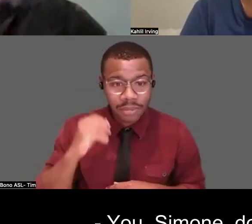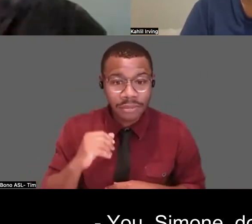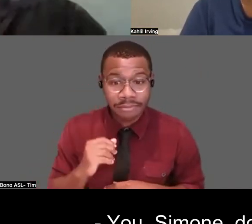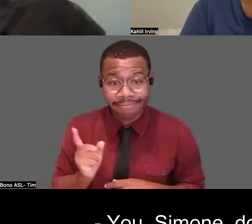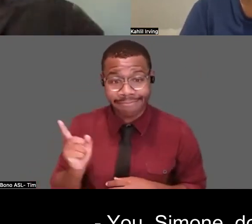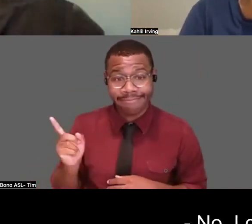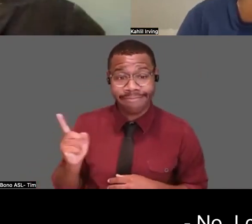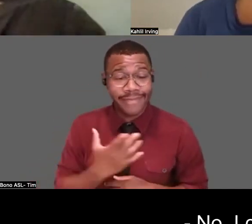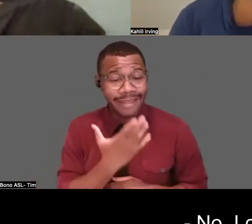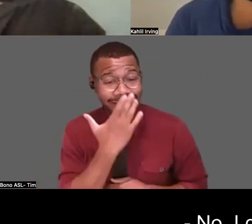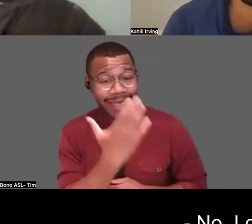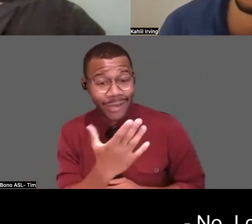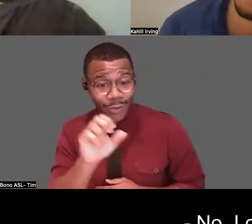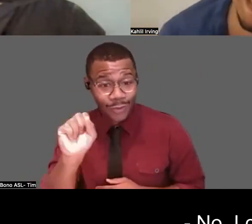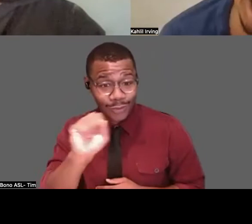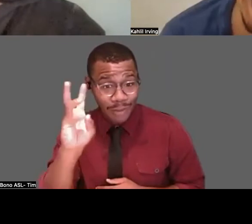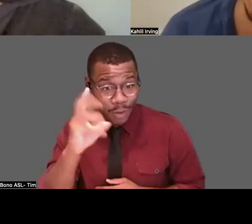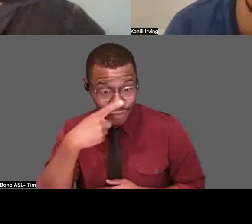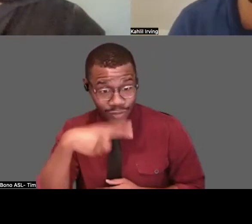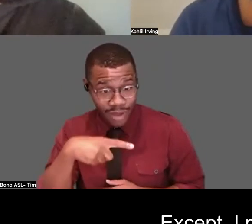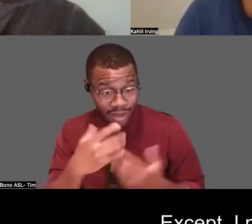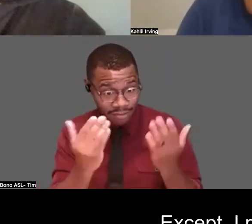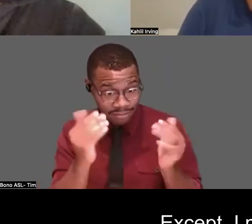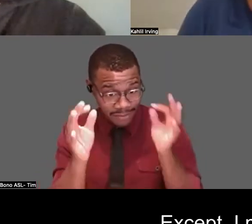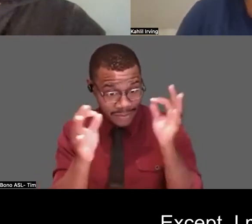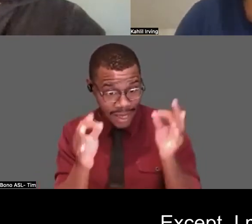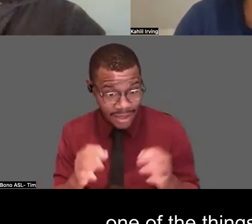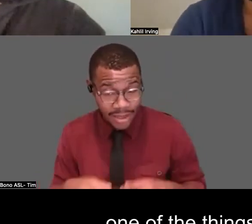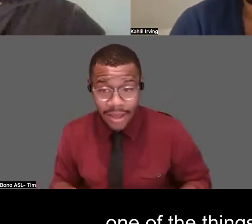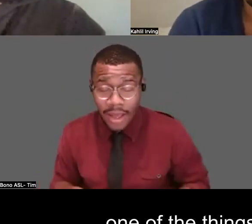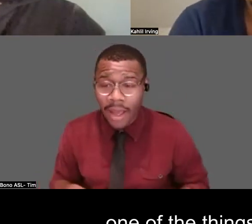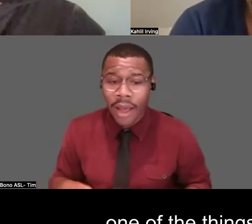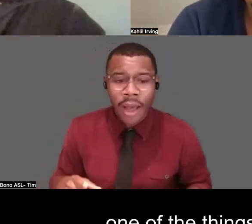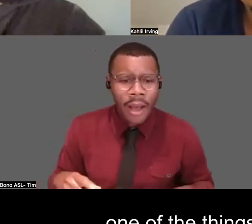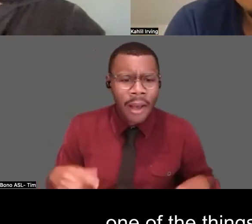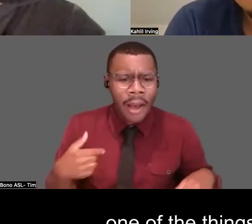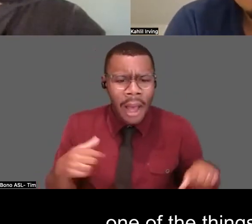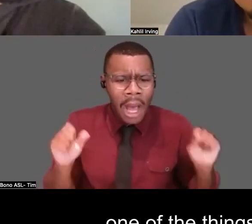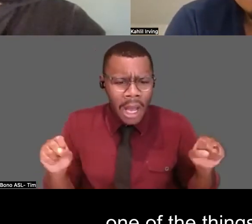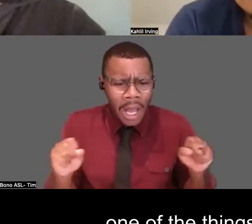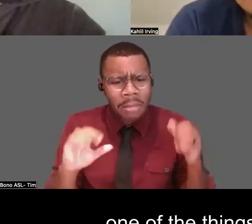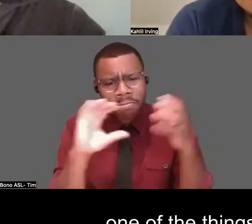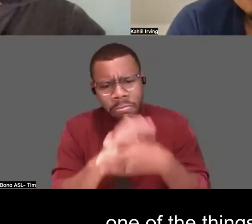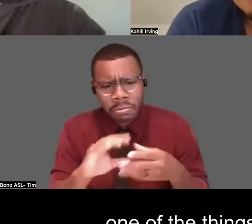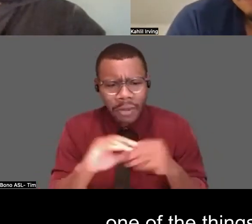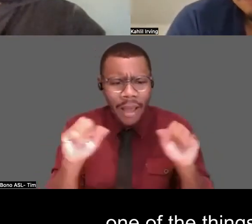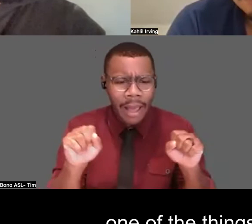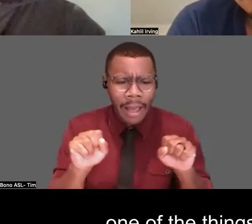Simone, do you want to answer? Oh, I can answer. Except, I mean, I guess one of the things I want to say is,